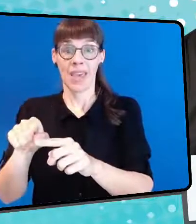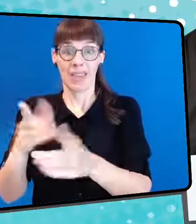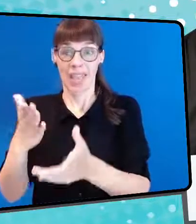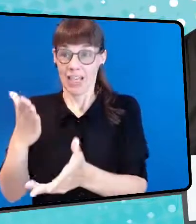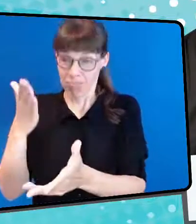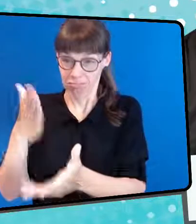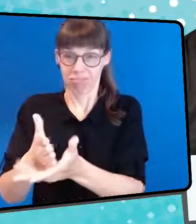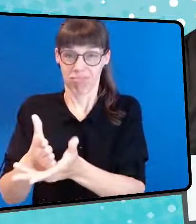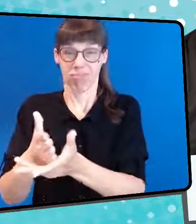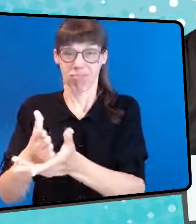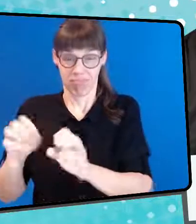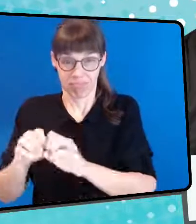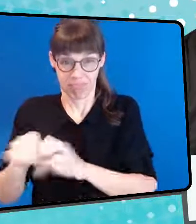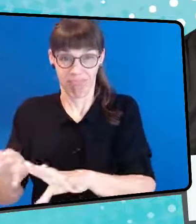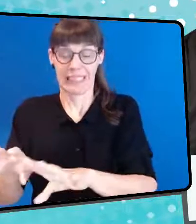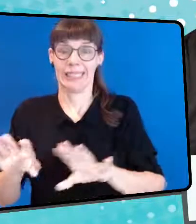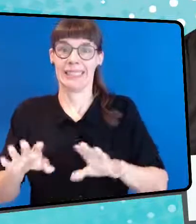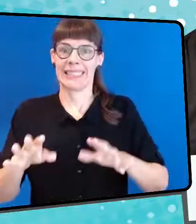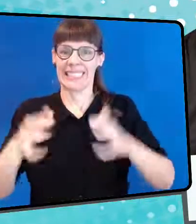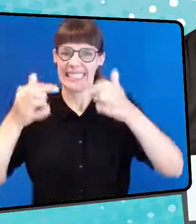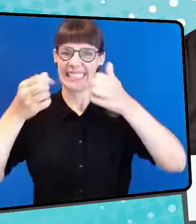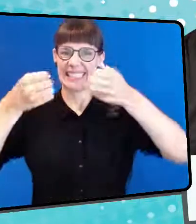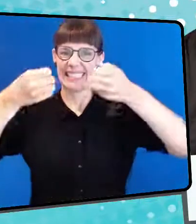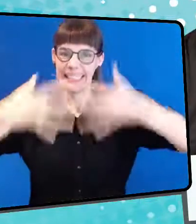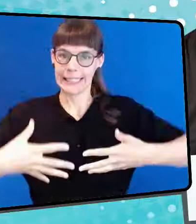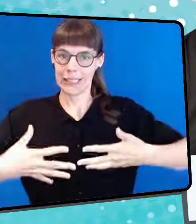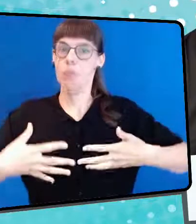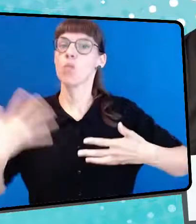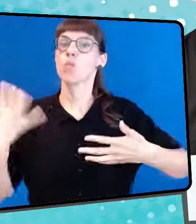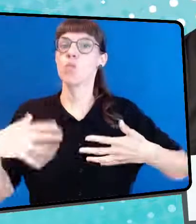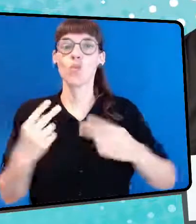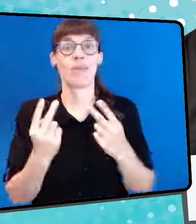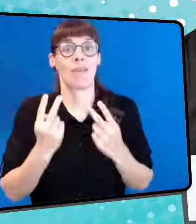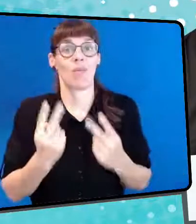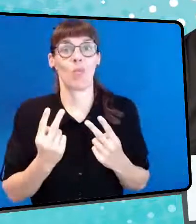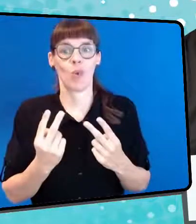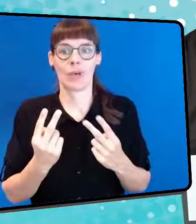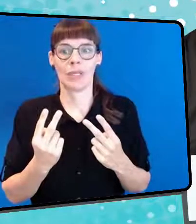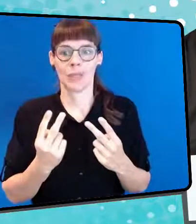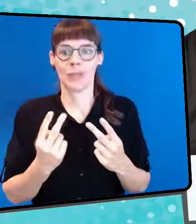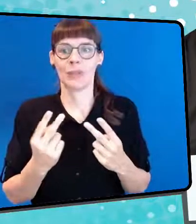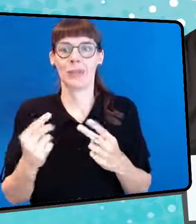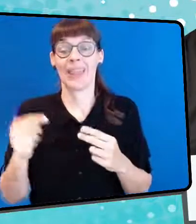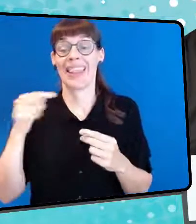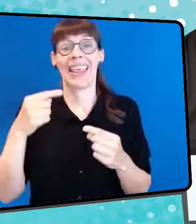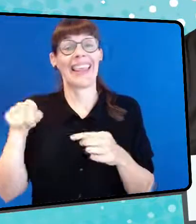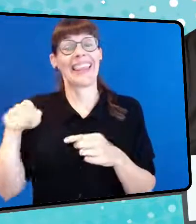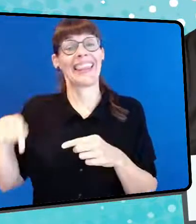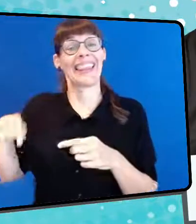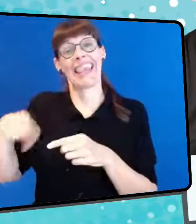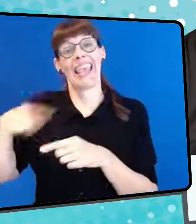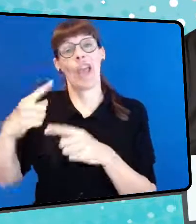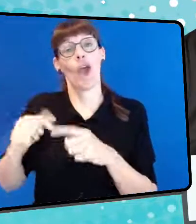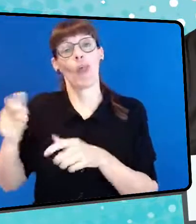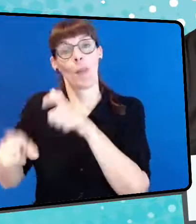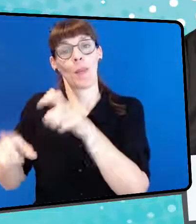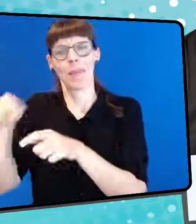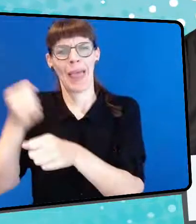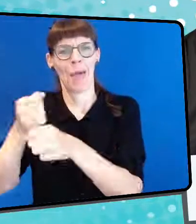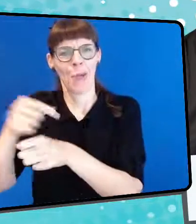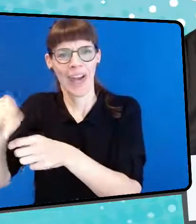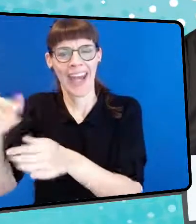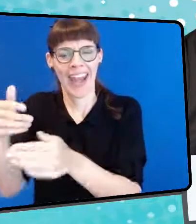for these machine learning models is really, really important to them. So they're like further along that spectrum in some senses, to make sure that